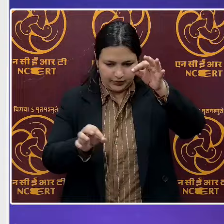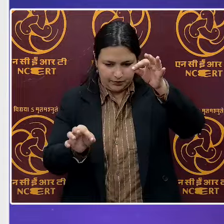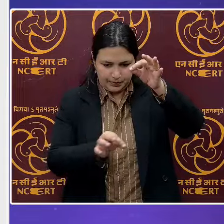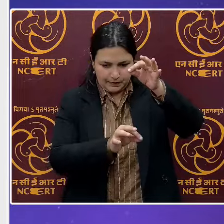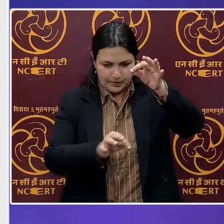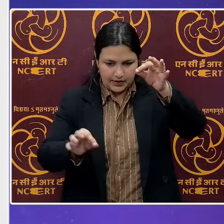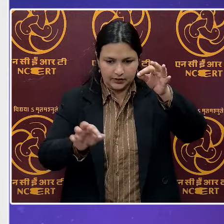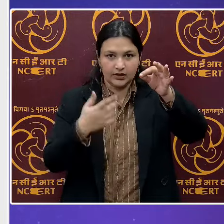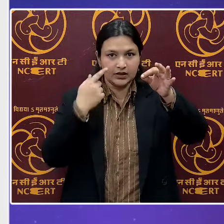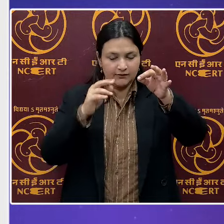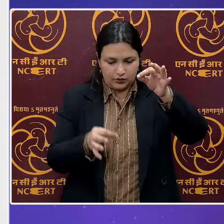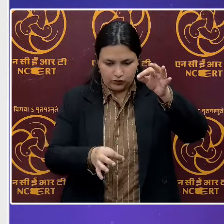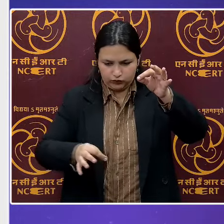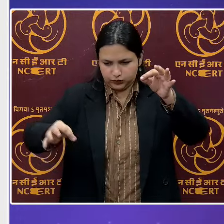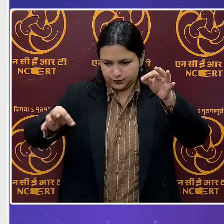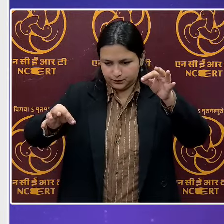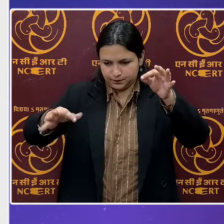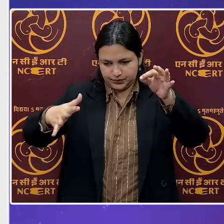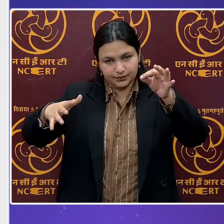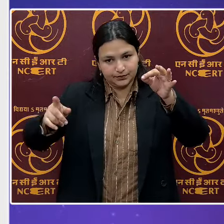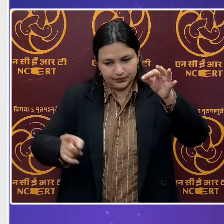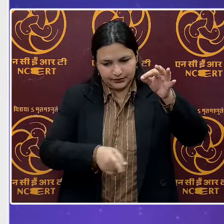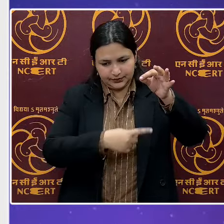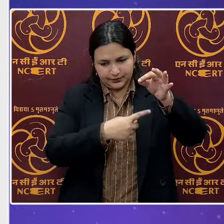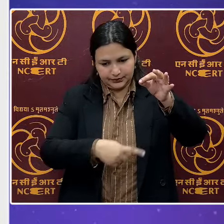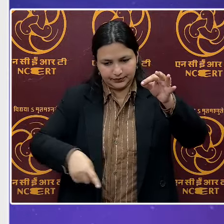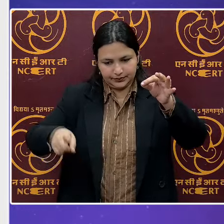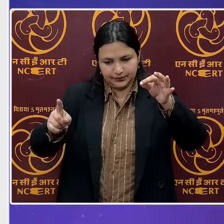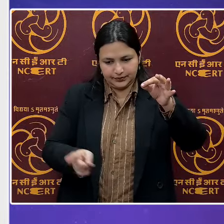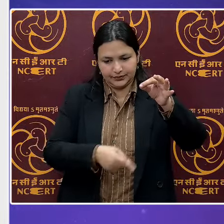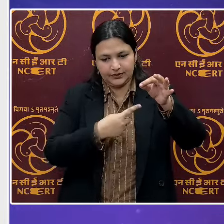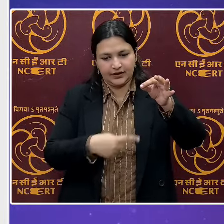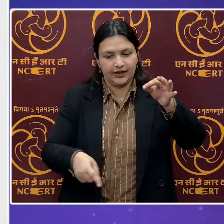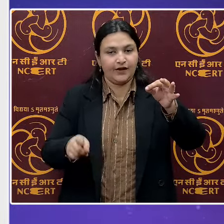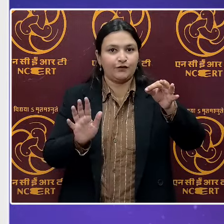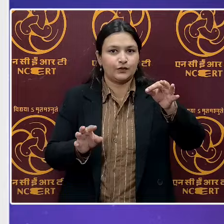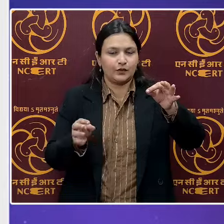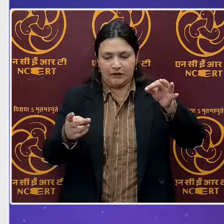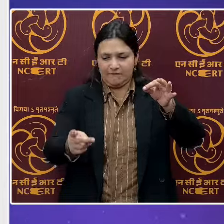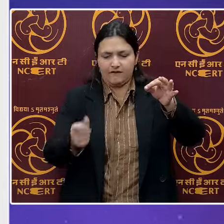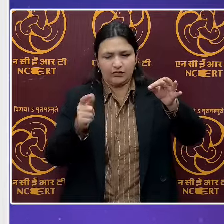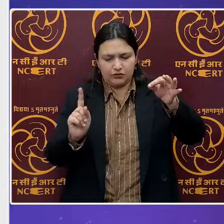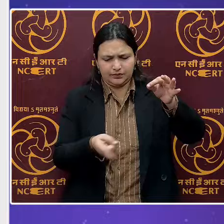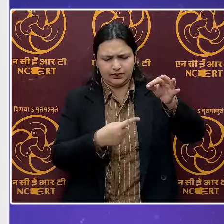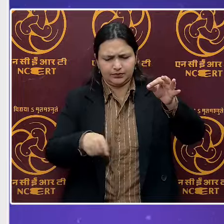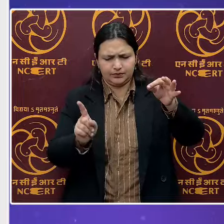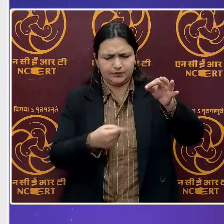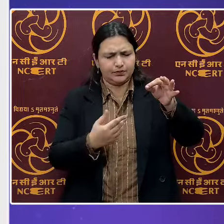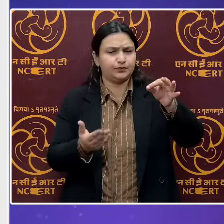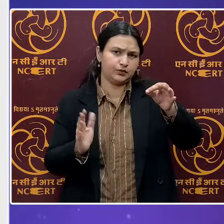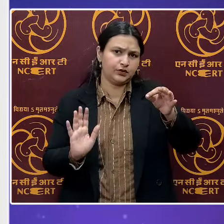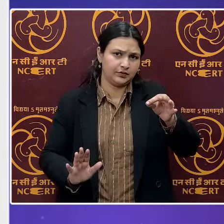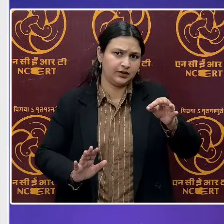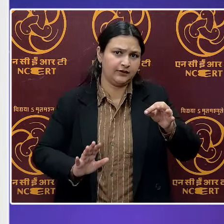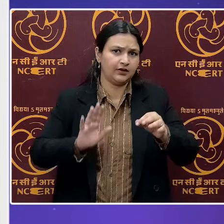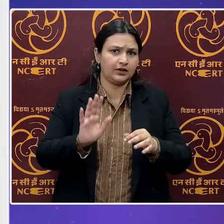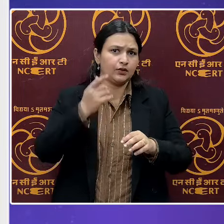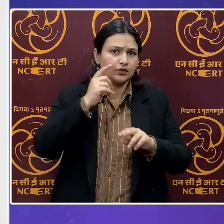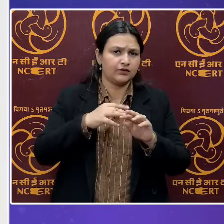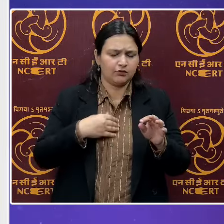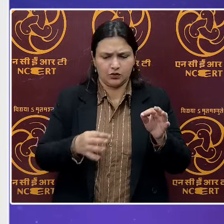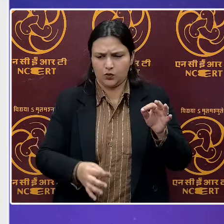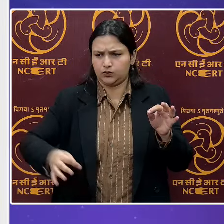side and then you leave, its velocity begins to increase. Comes to mean position, velocity becomes maximum. Overshoots it, goes to the other